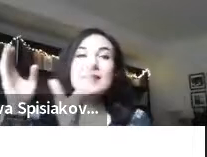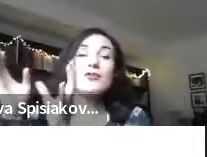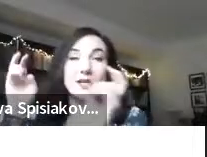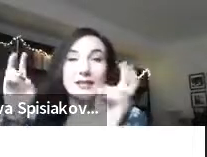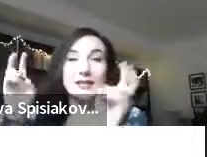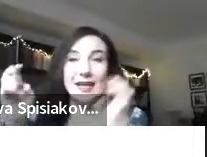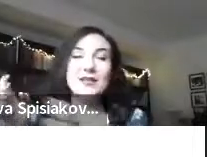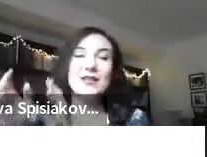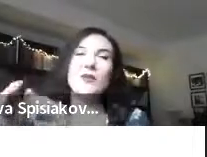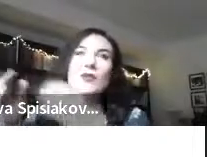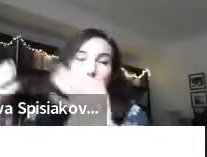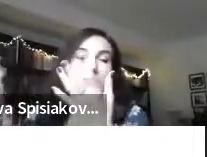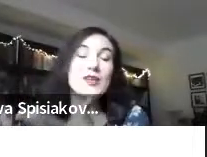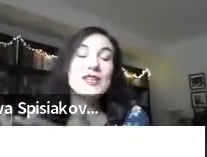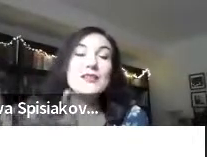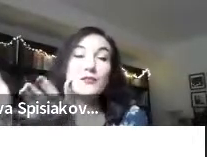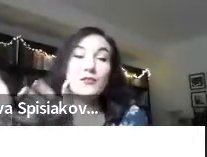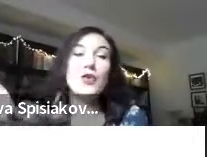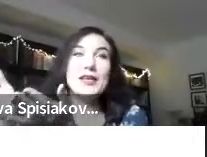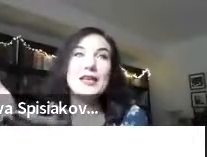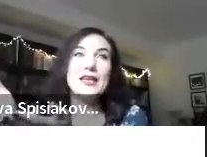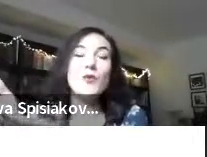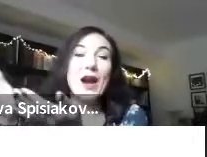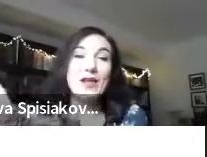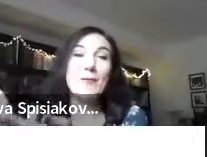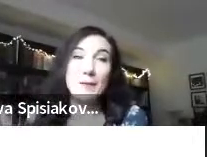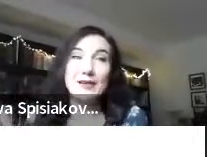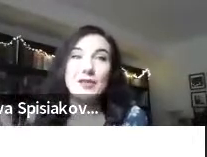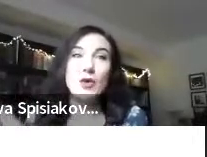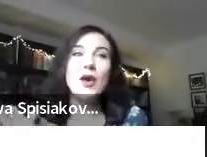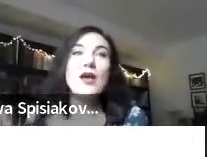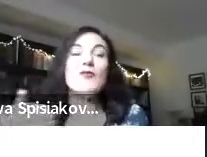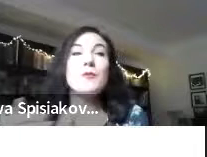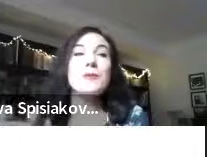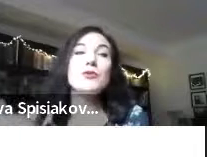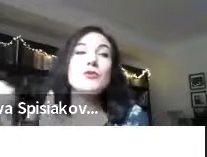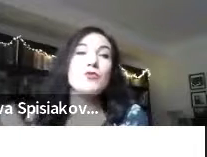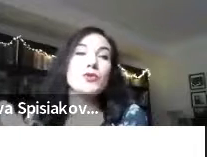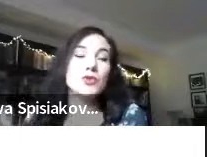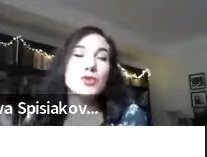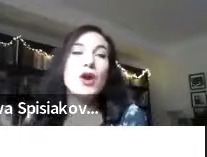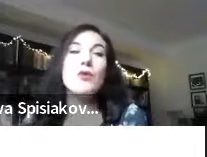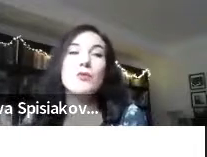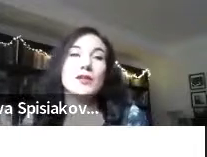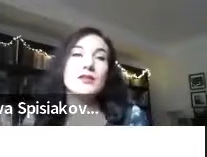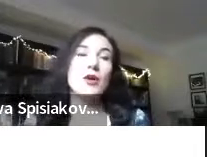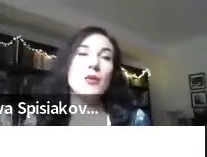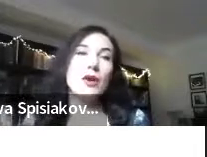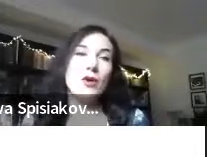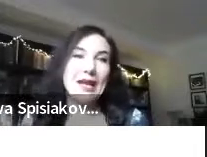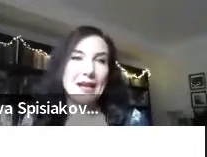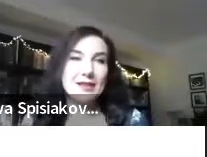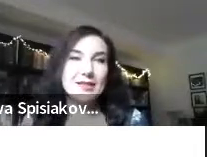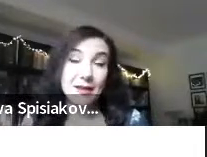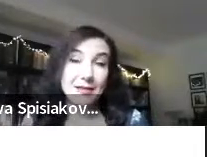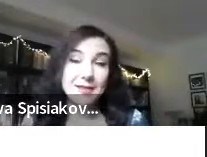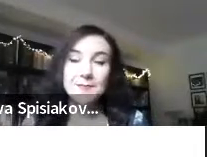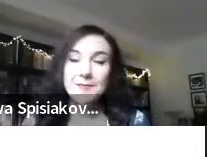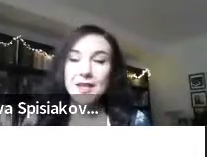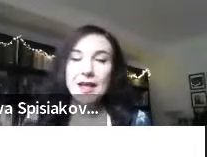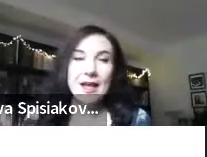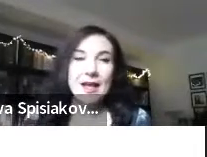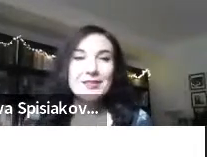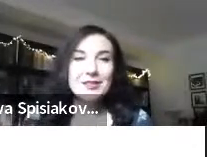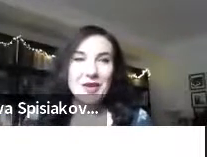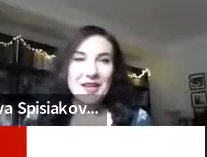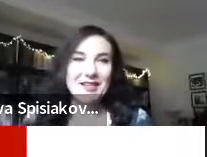same text translated for the wider public. So for people who want to know what is going on in